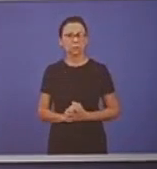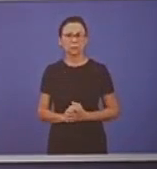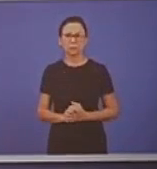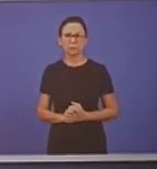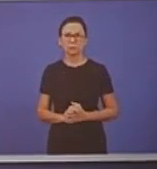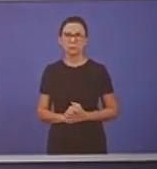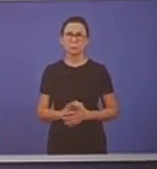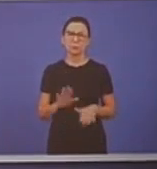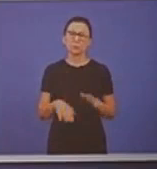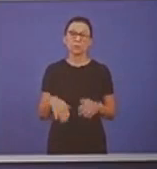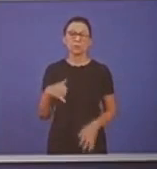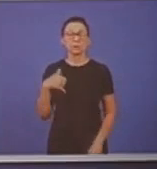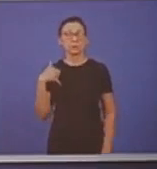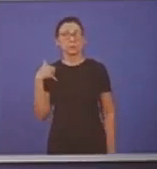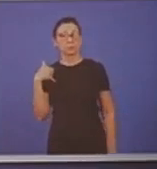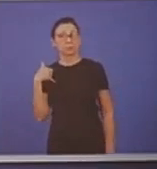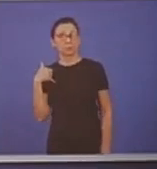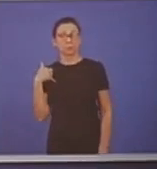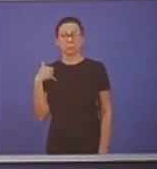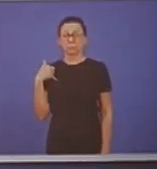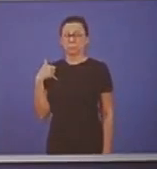its position, the humankind.